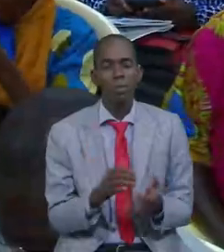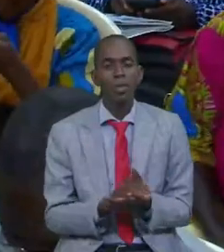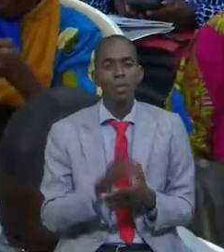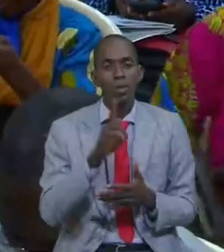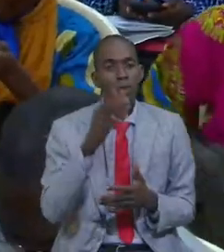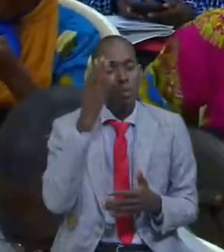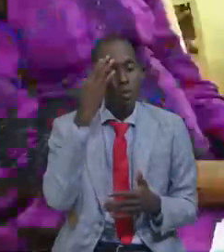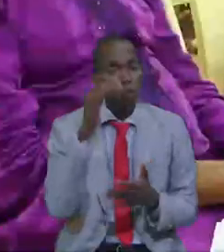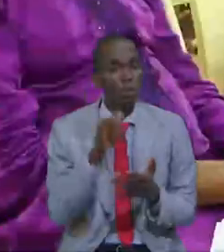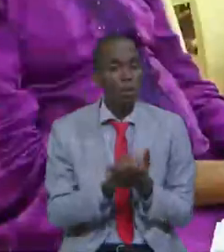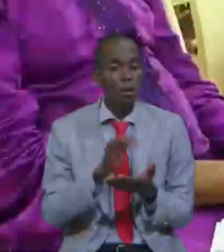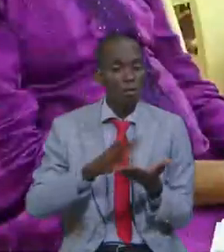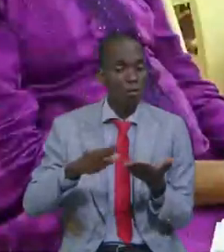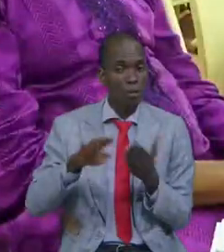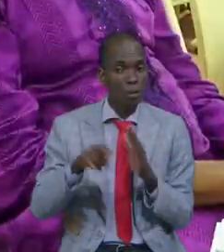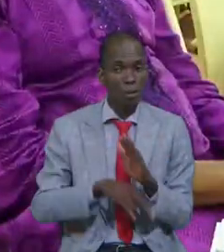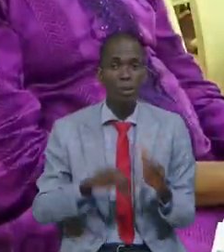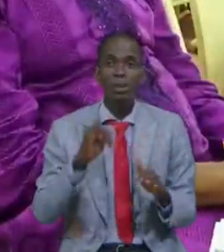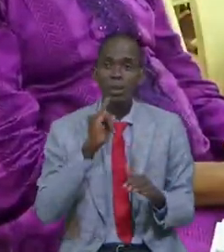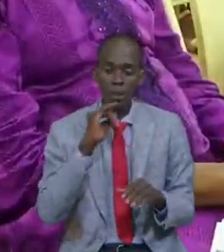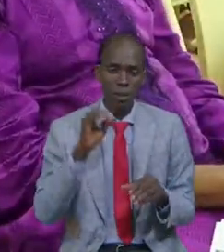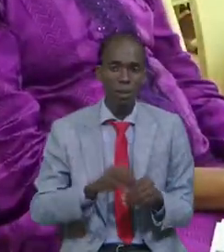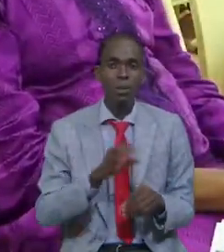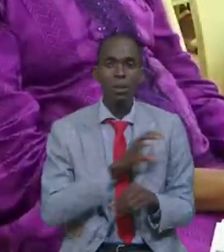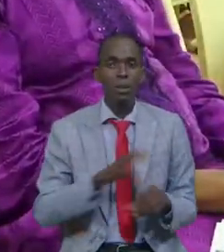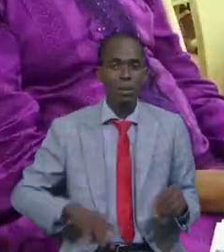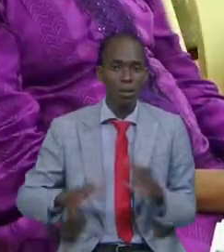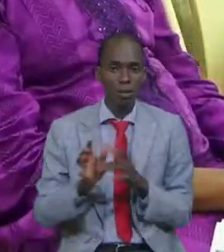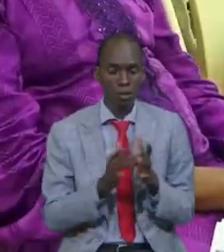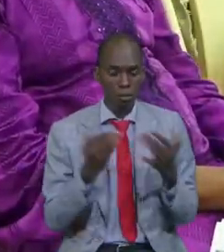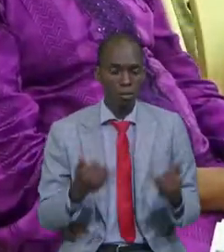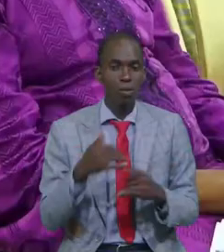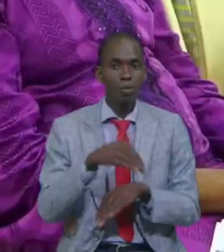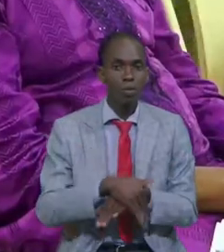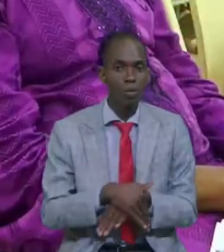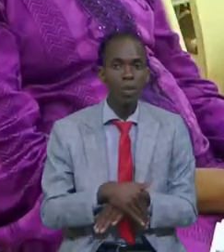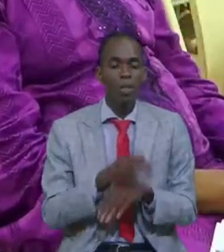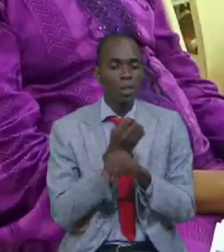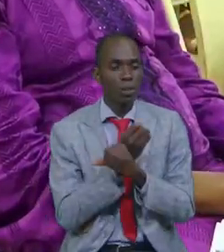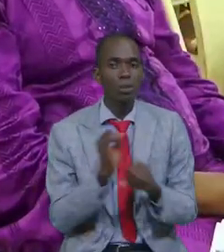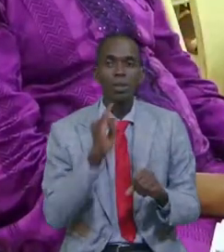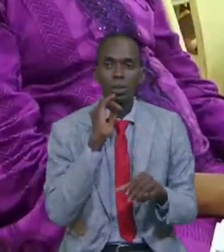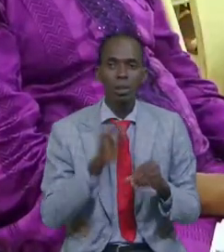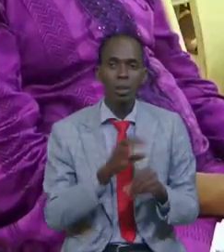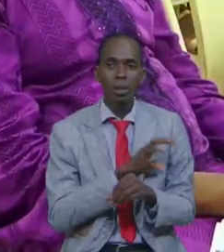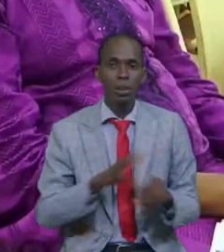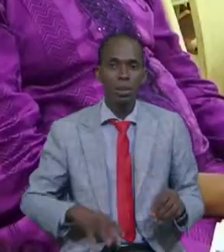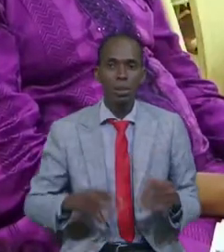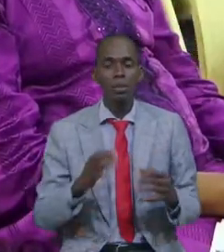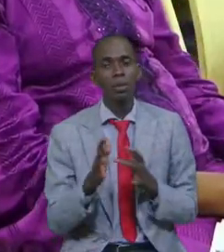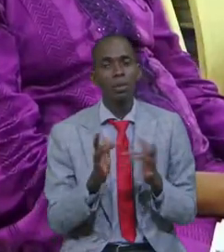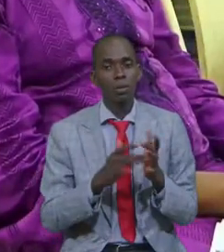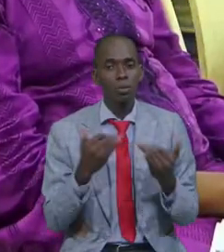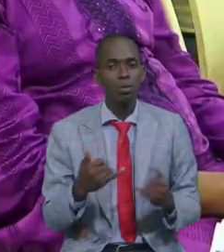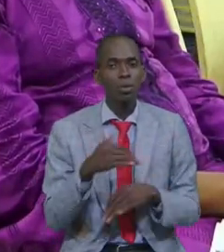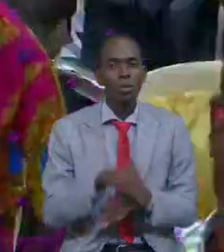that forgiveness is available in Christ tonight. Salvation is available in Christ tonight. Wherever you